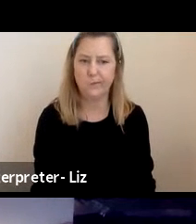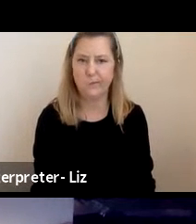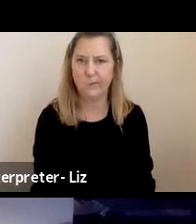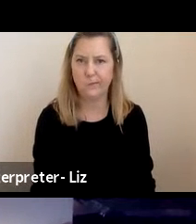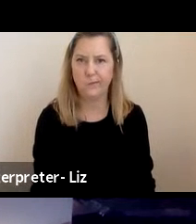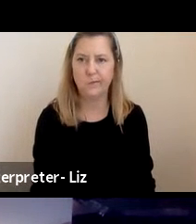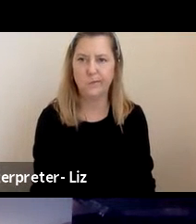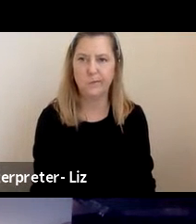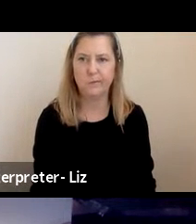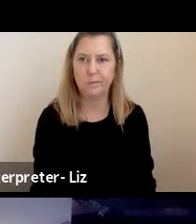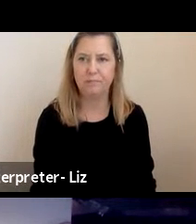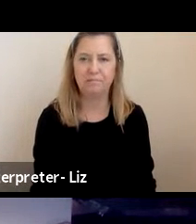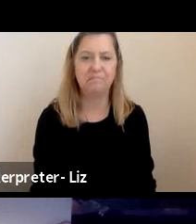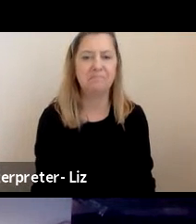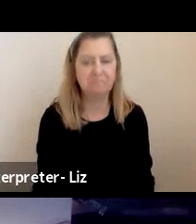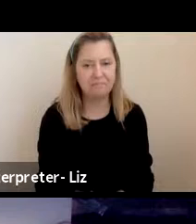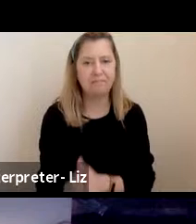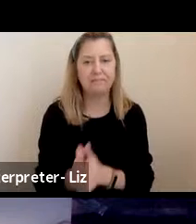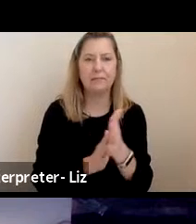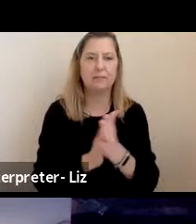and